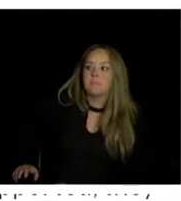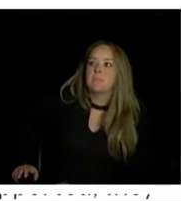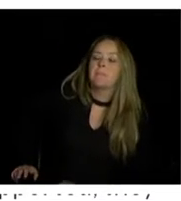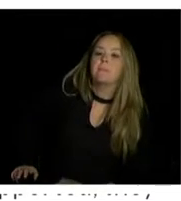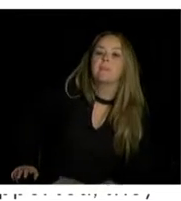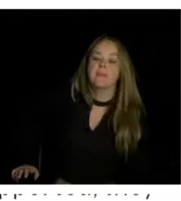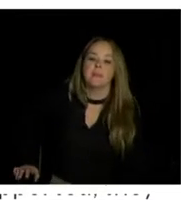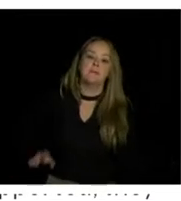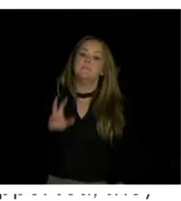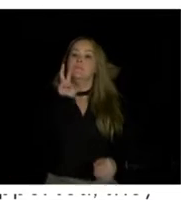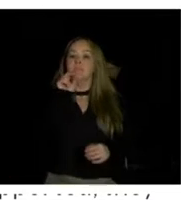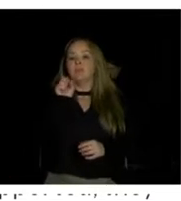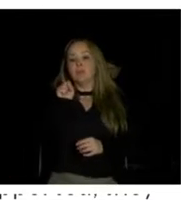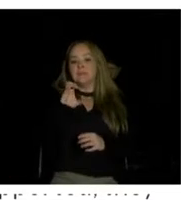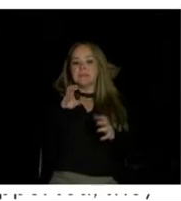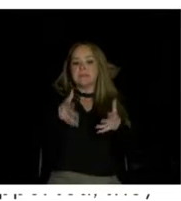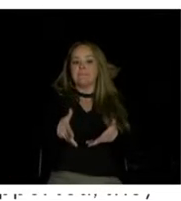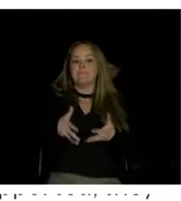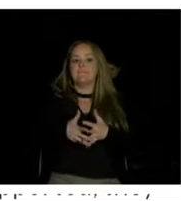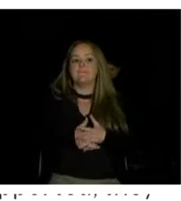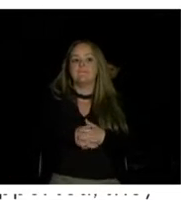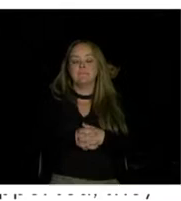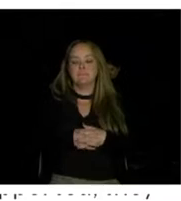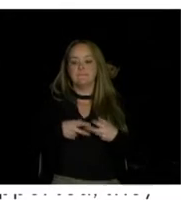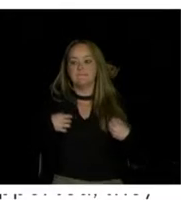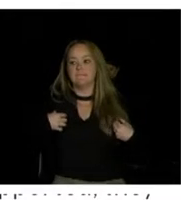Okay, you have about 30 seconds.